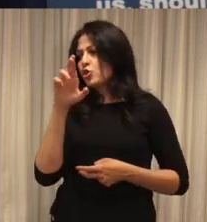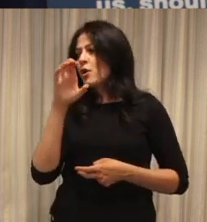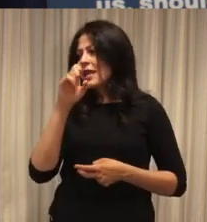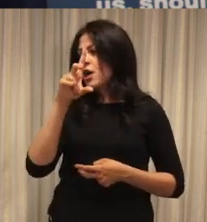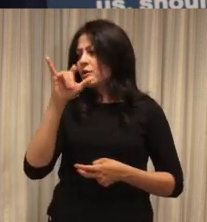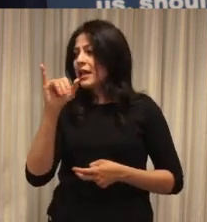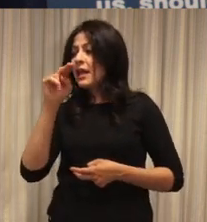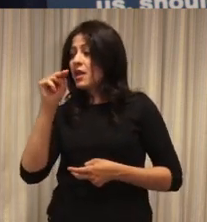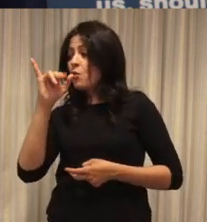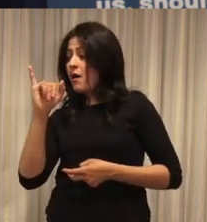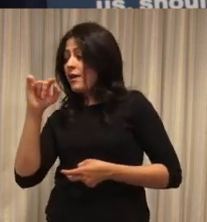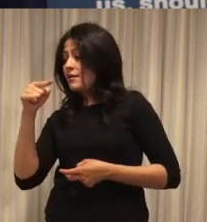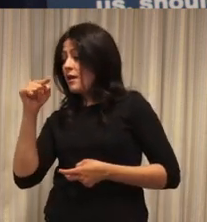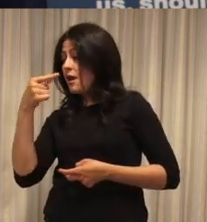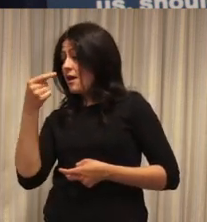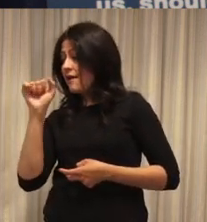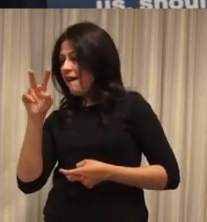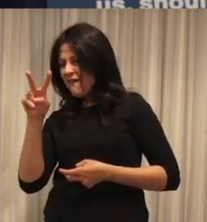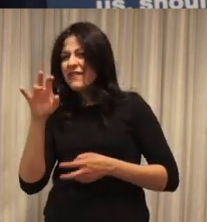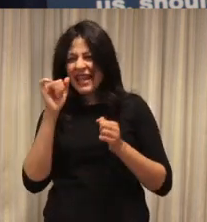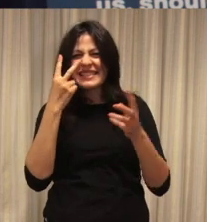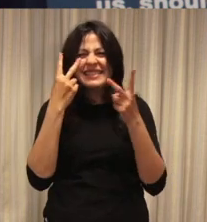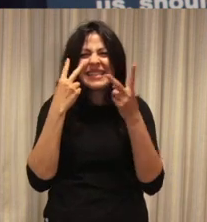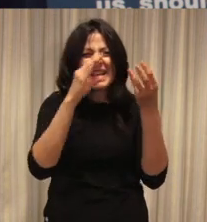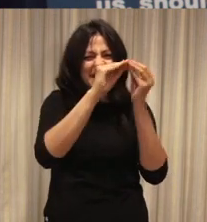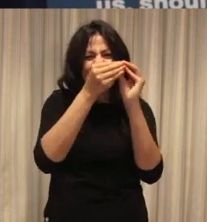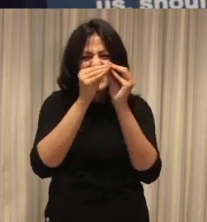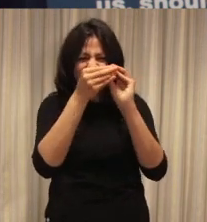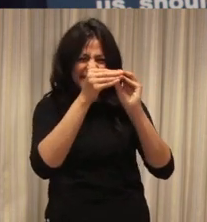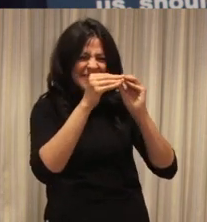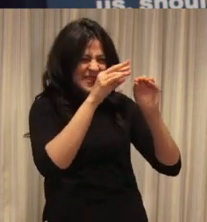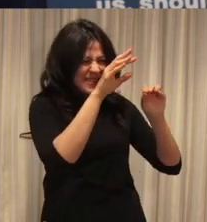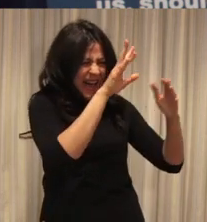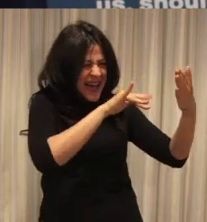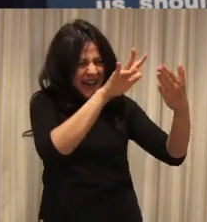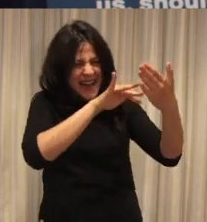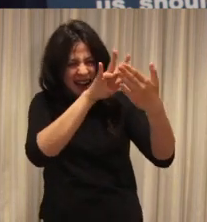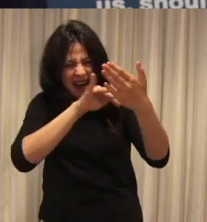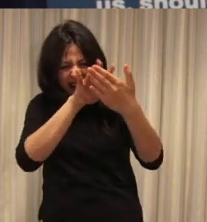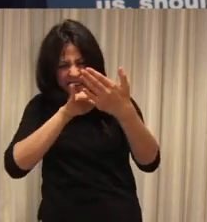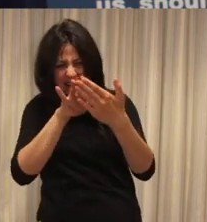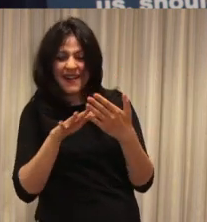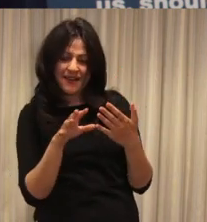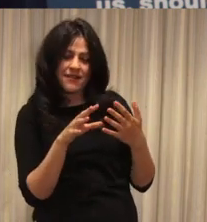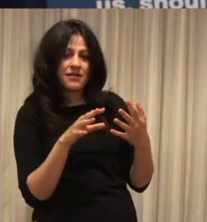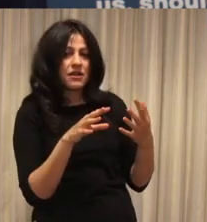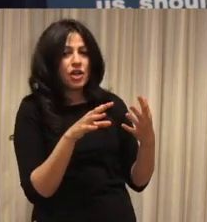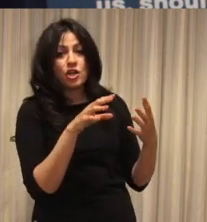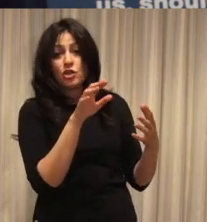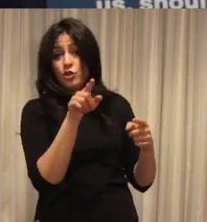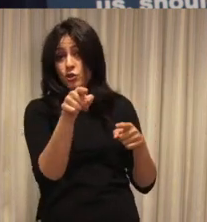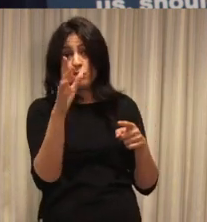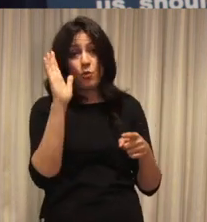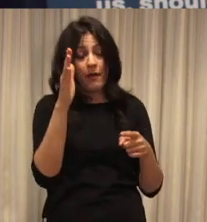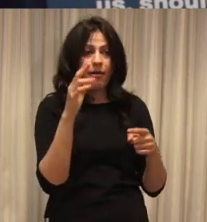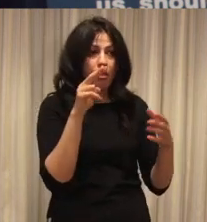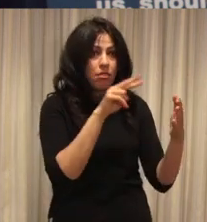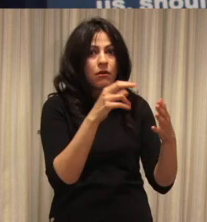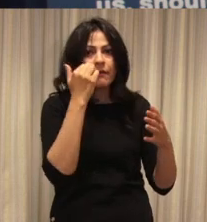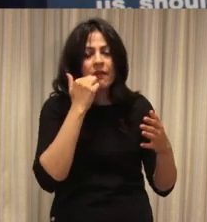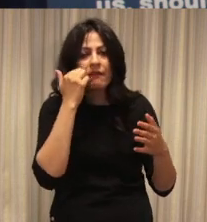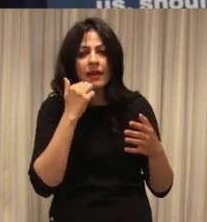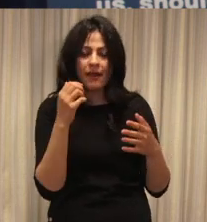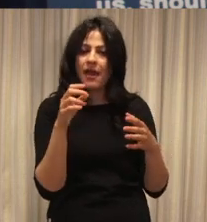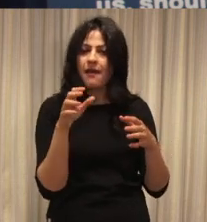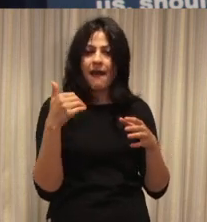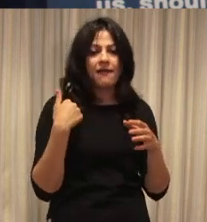ulstercountyny.gov, and you can see all of these metrics and data there and have the same information that we have as we're wrestling with